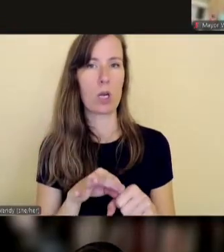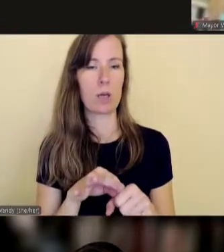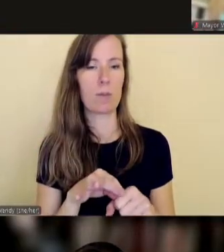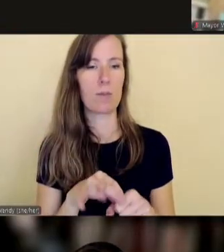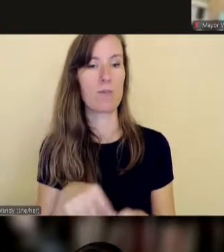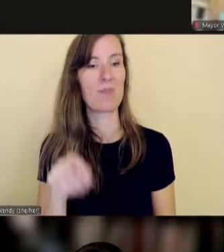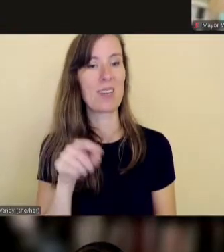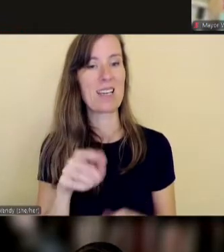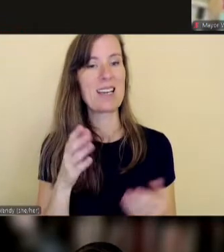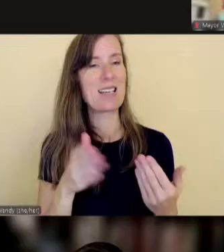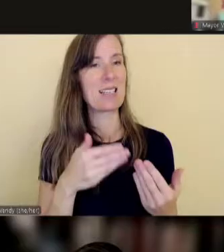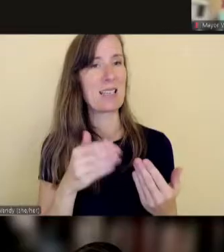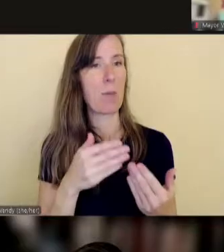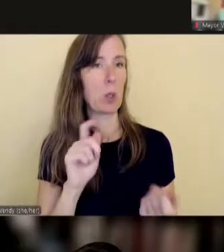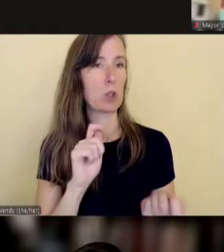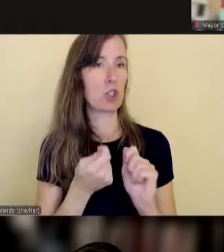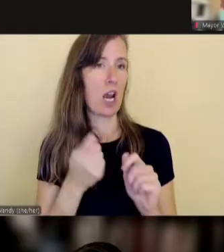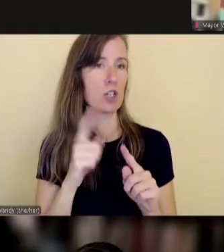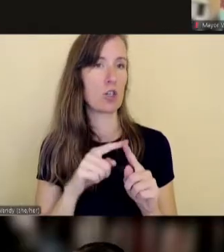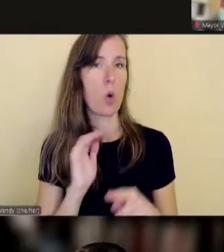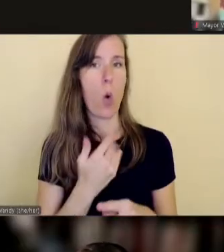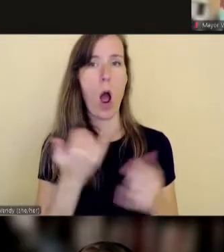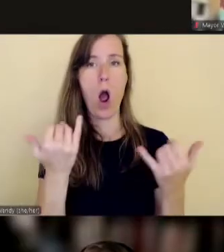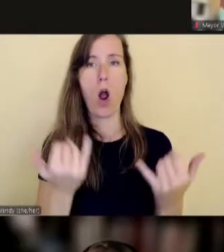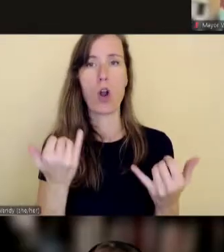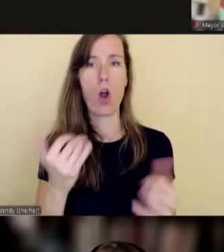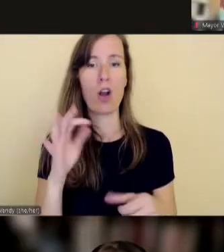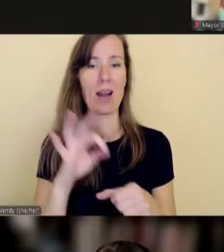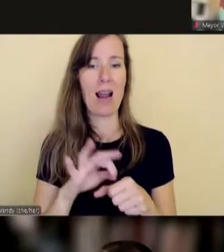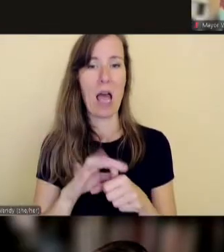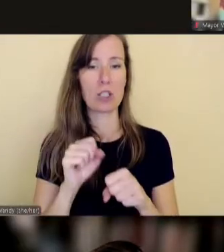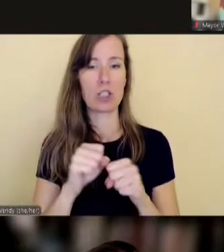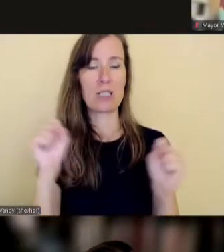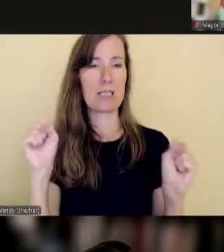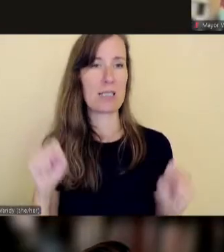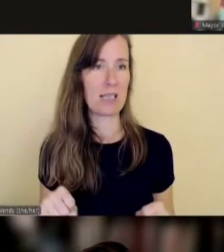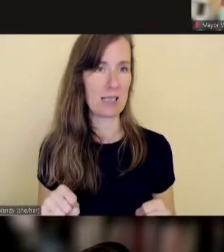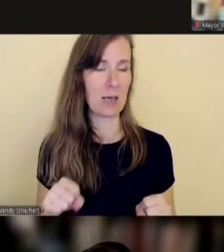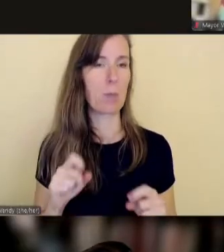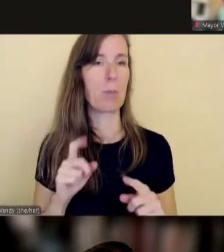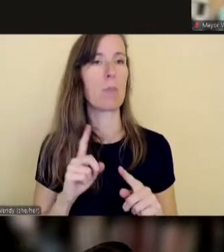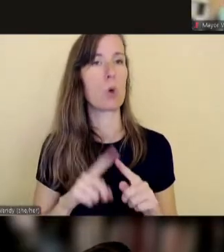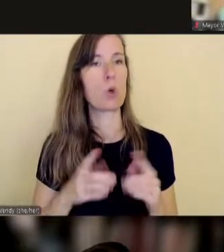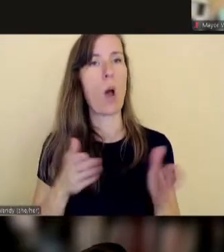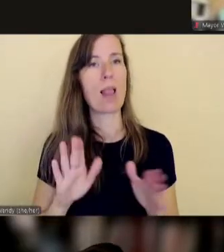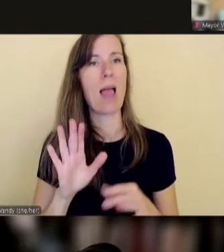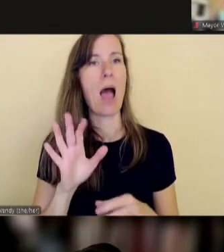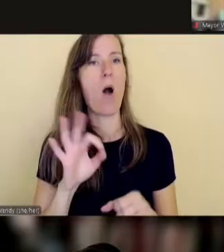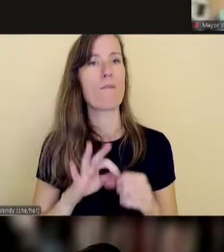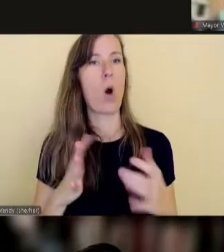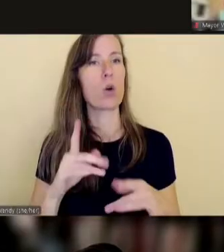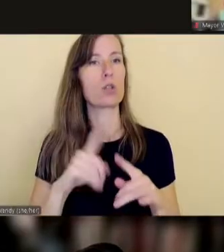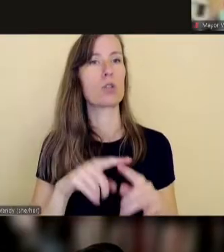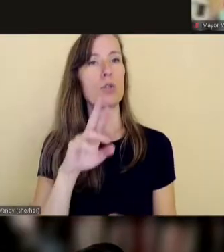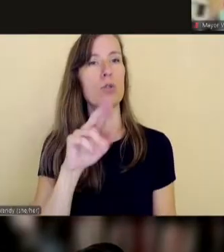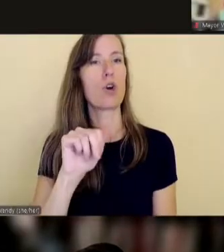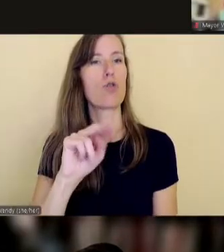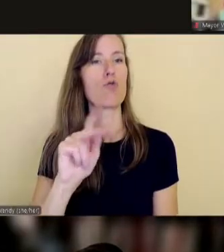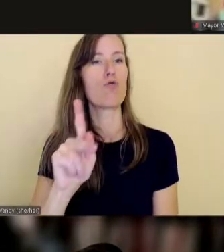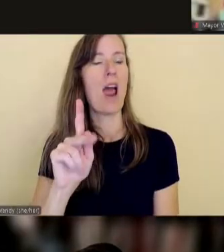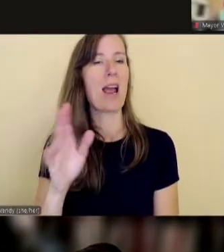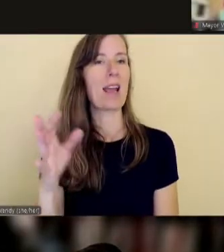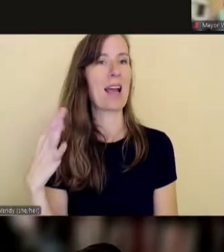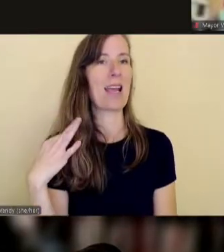election system would be, to allow our voters to rank candidates in order of